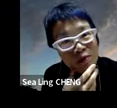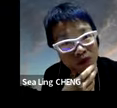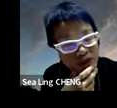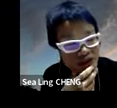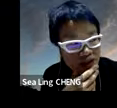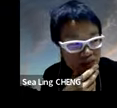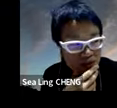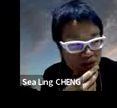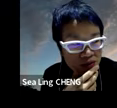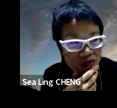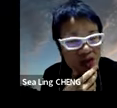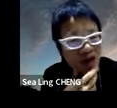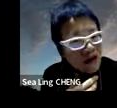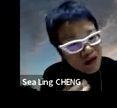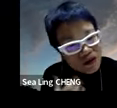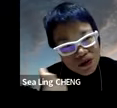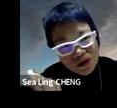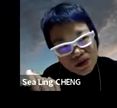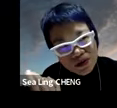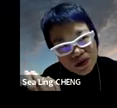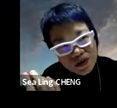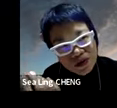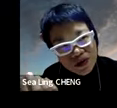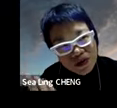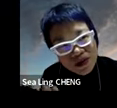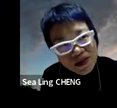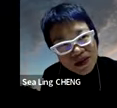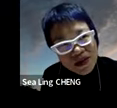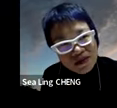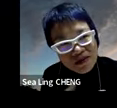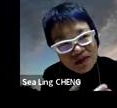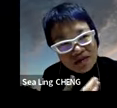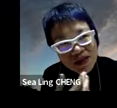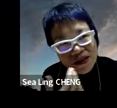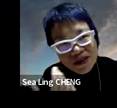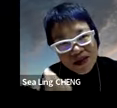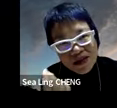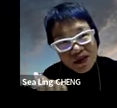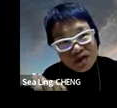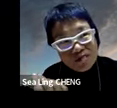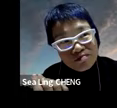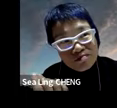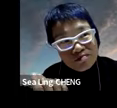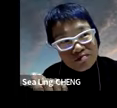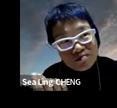their own projects of aspirations. I also tried to understand their sense